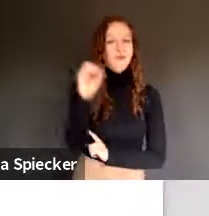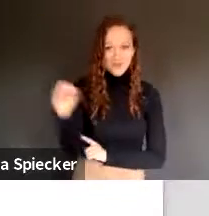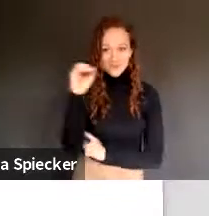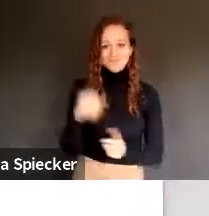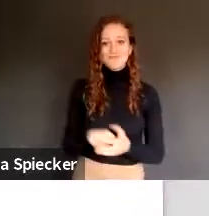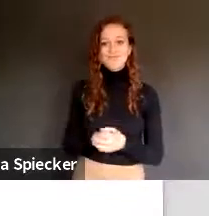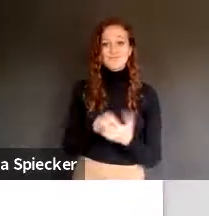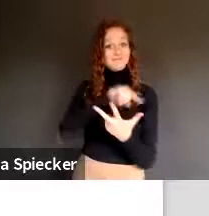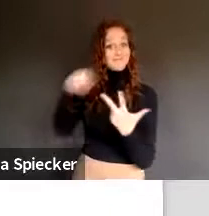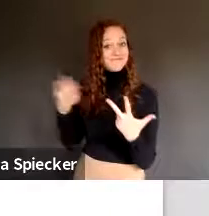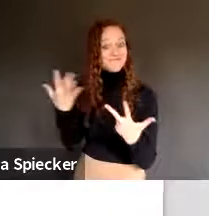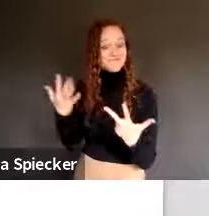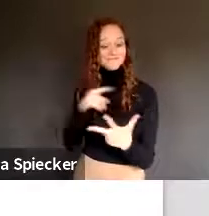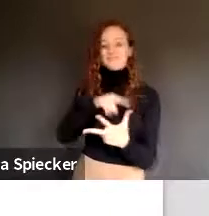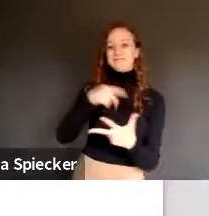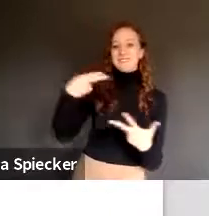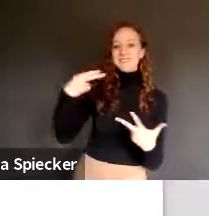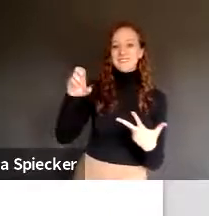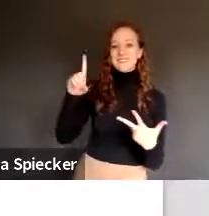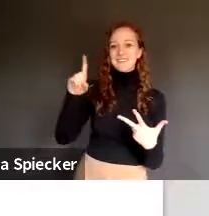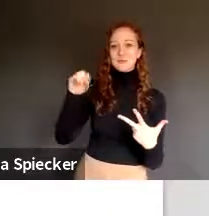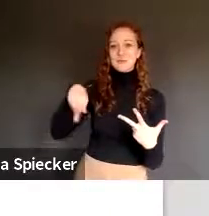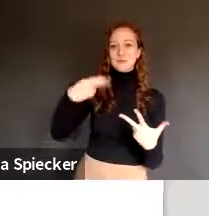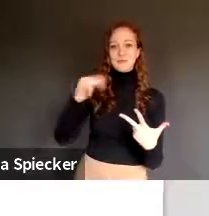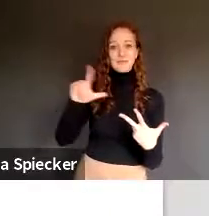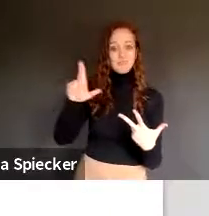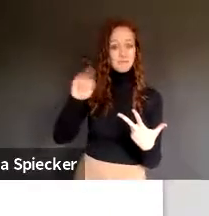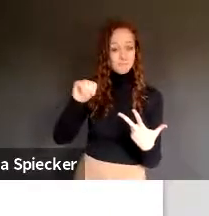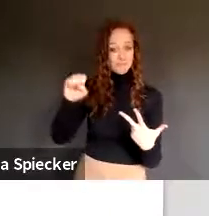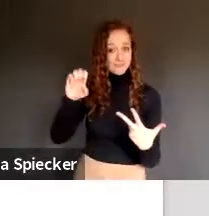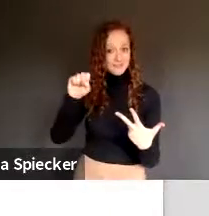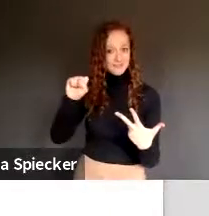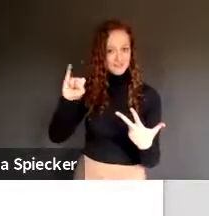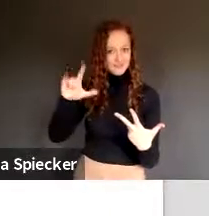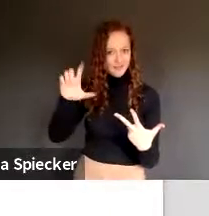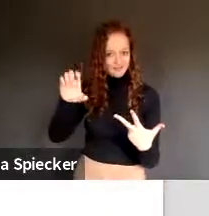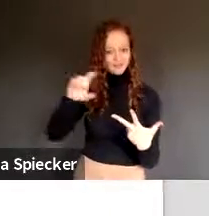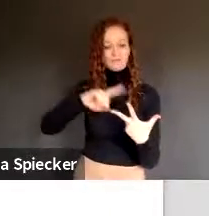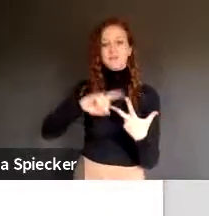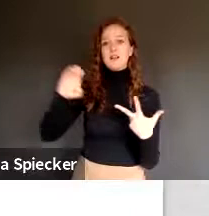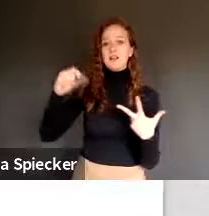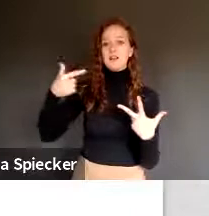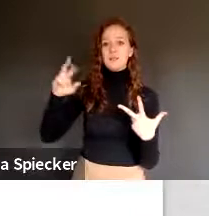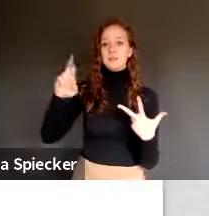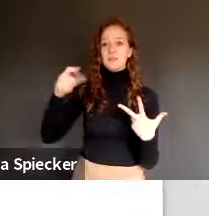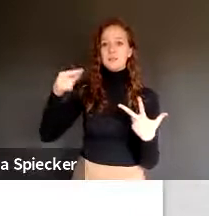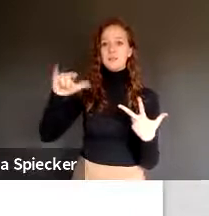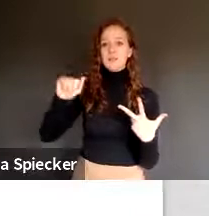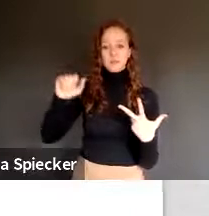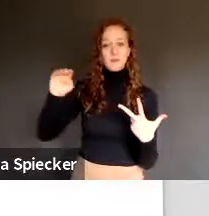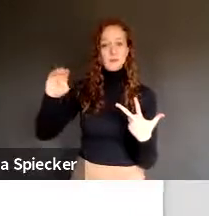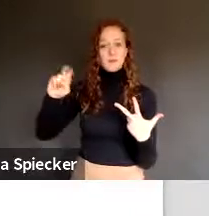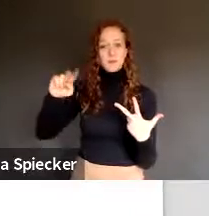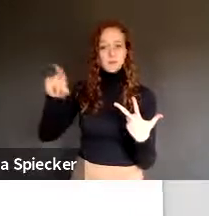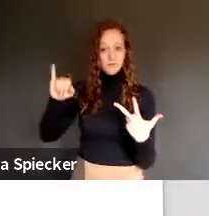chapters, focusing on 3 common rocky intertidal kelp species in Oregon: Hedophyllum sessile